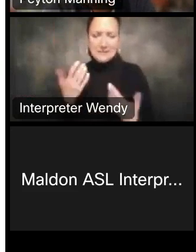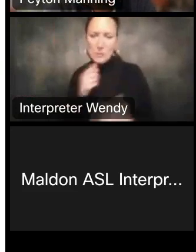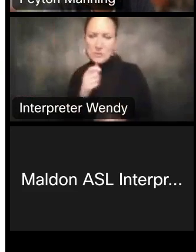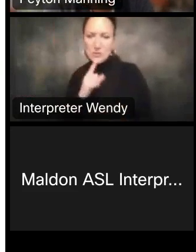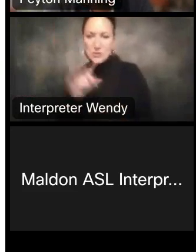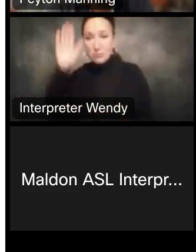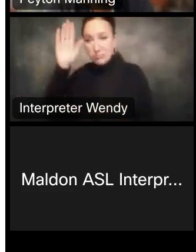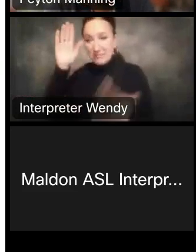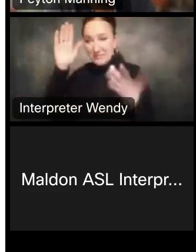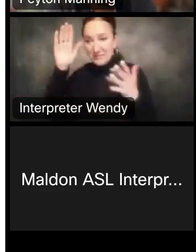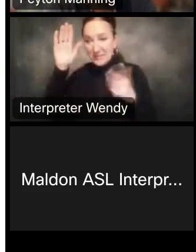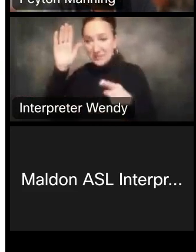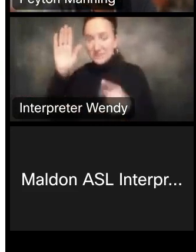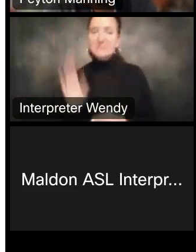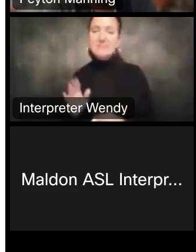was old.